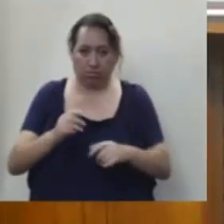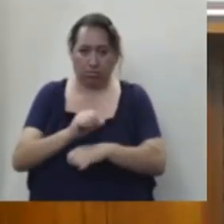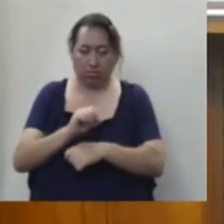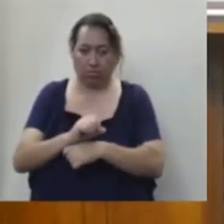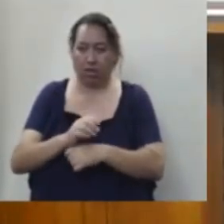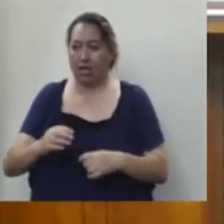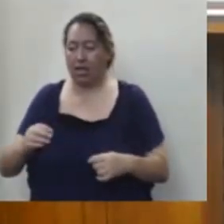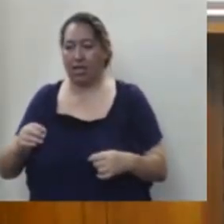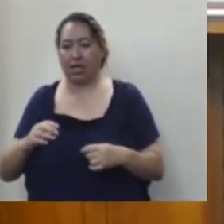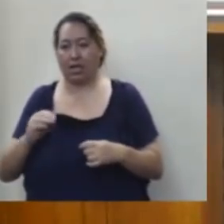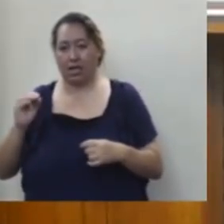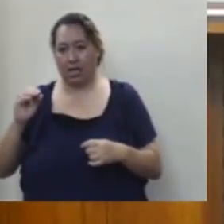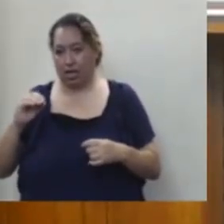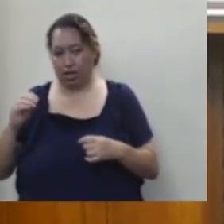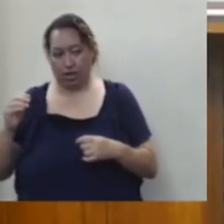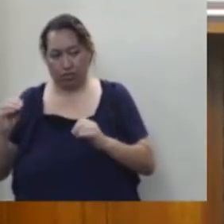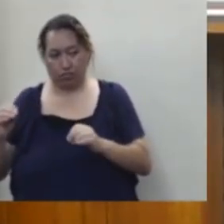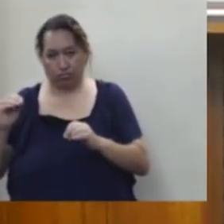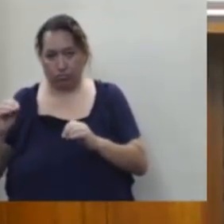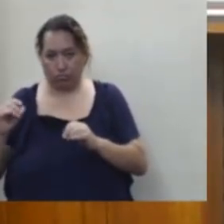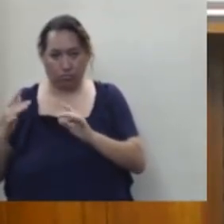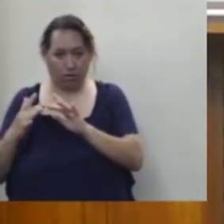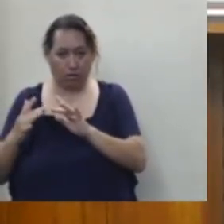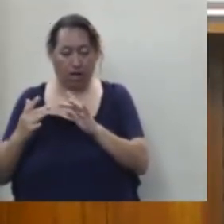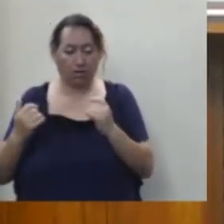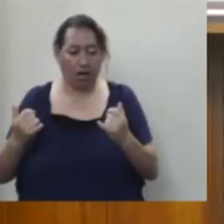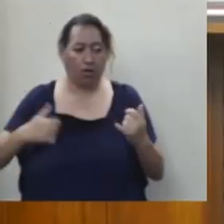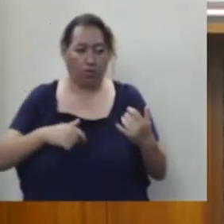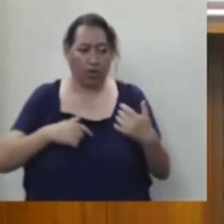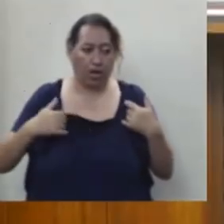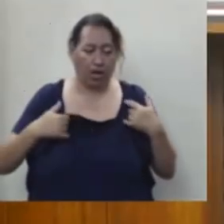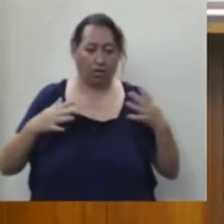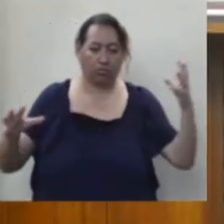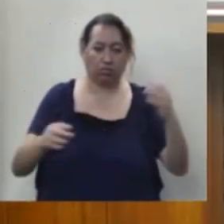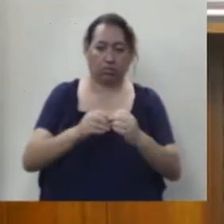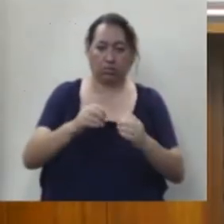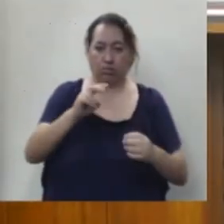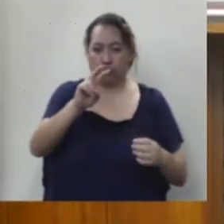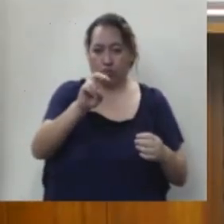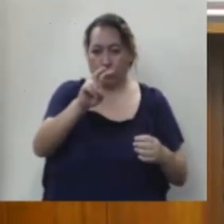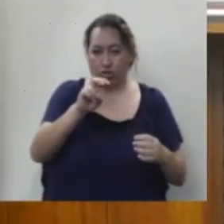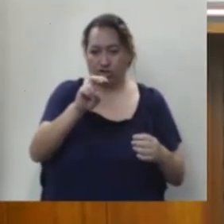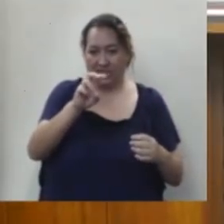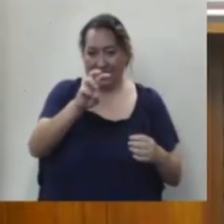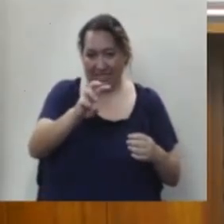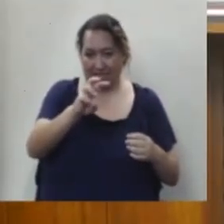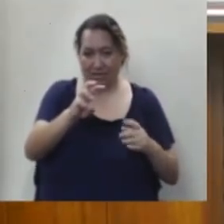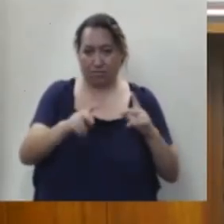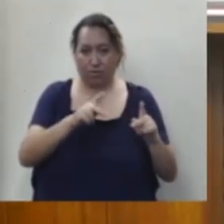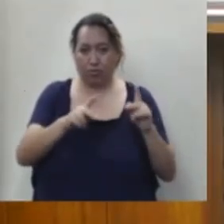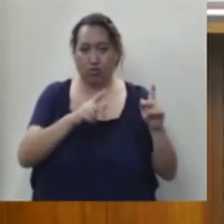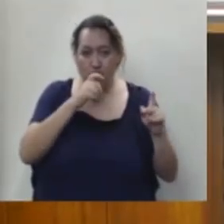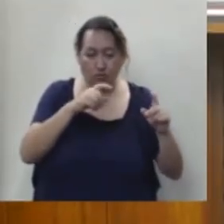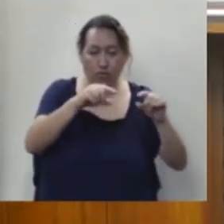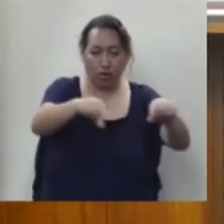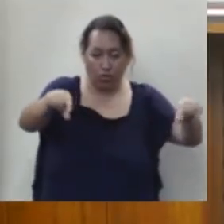reported contacts. To this date, we have 206 individuals that are quarantined in our